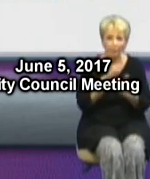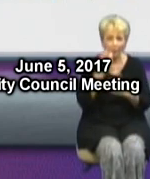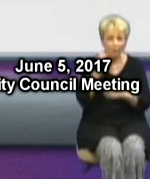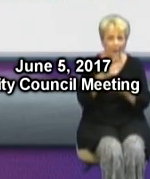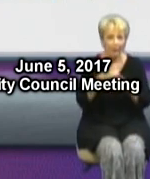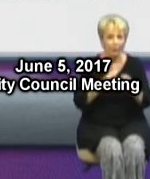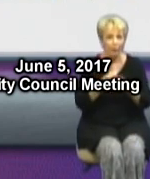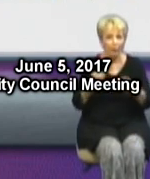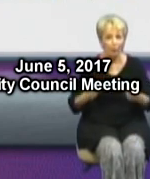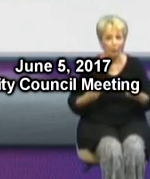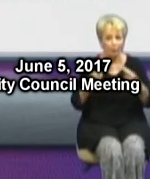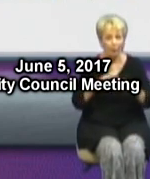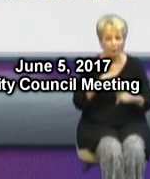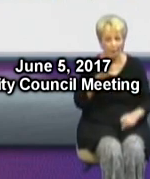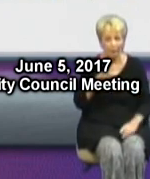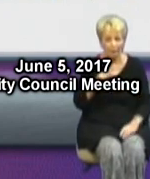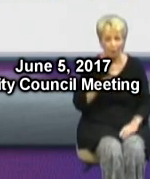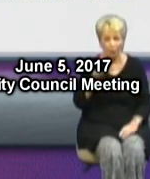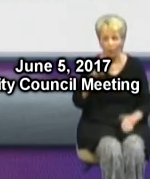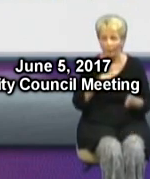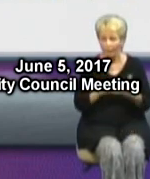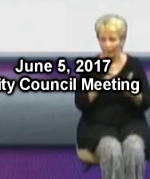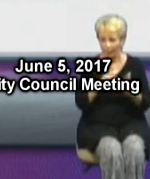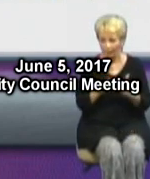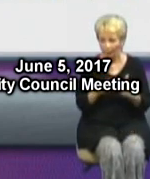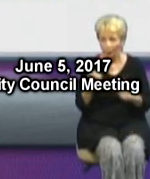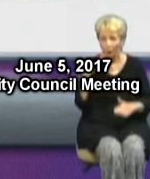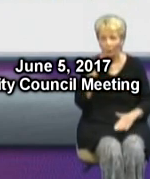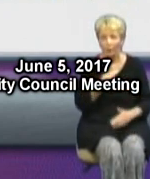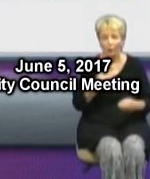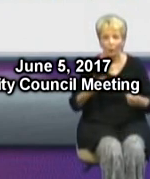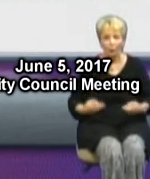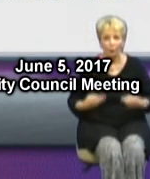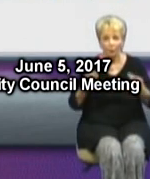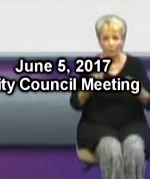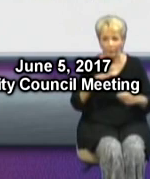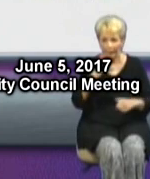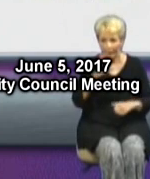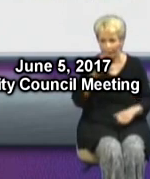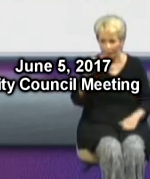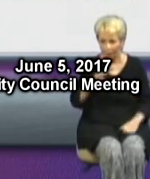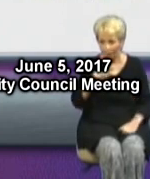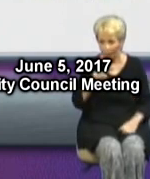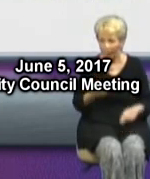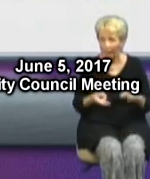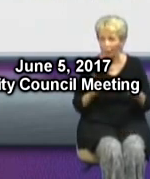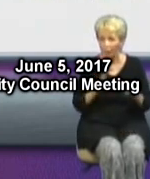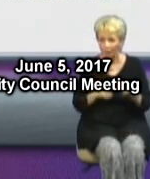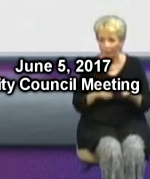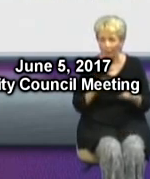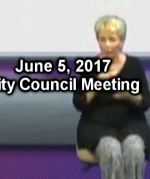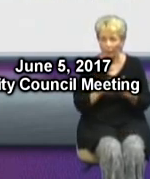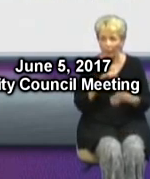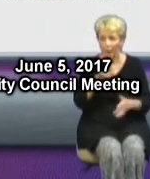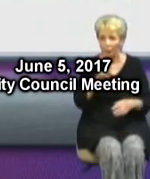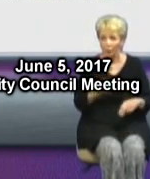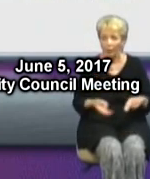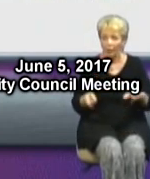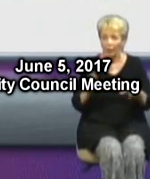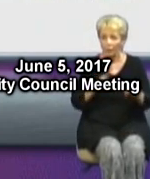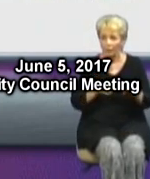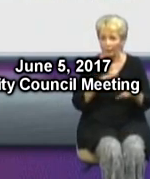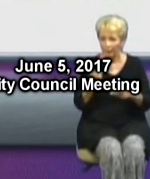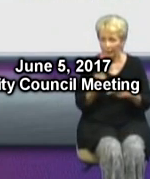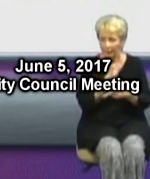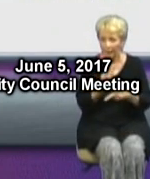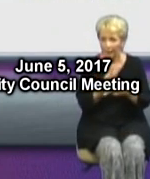year recommended at $6.1 million. We are recommending a 10% rate increase. That rate increase is